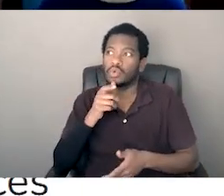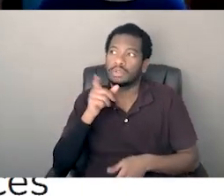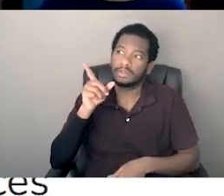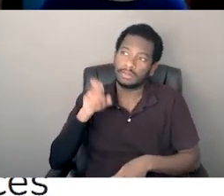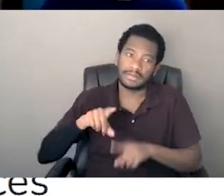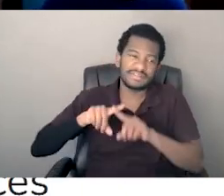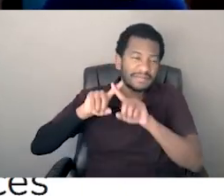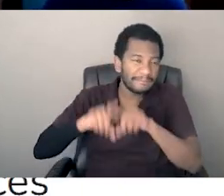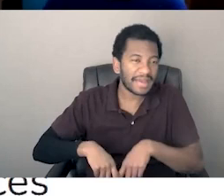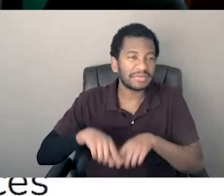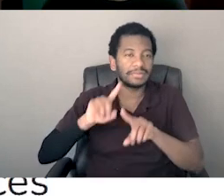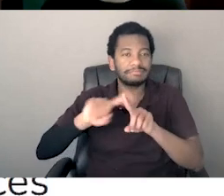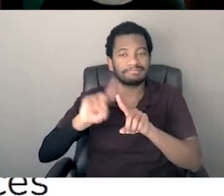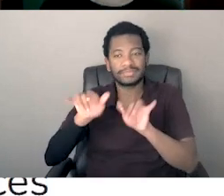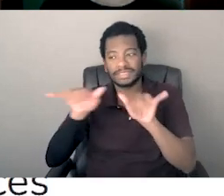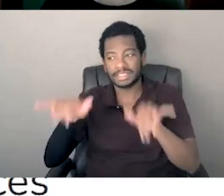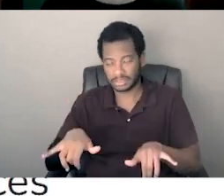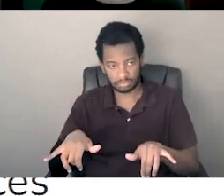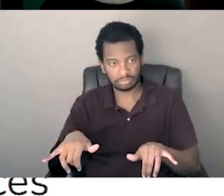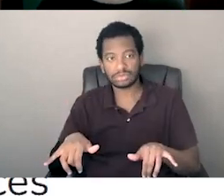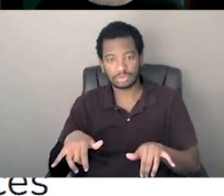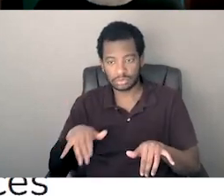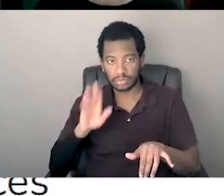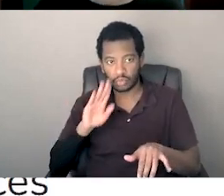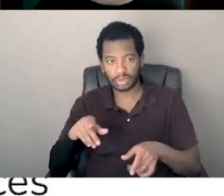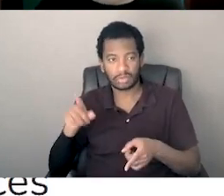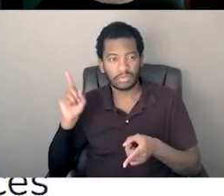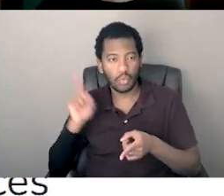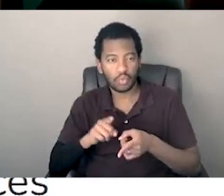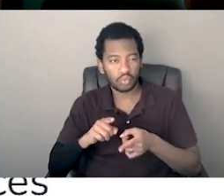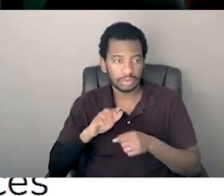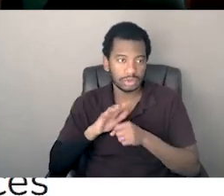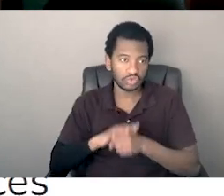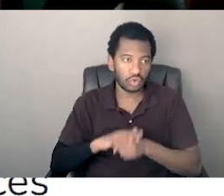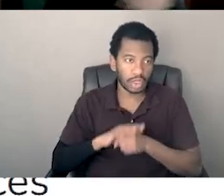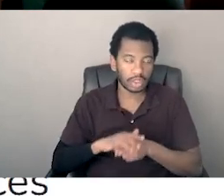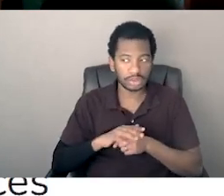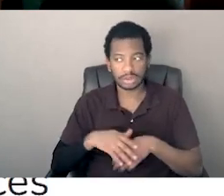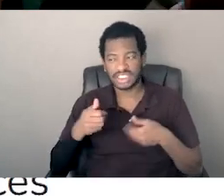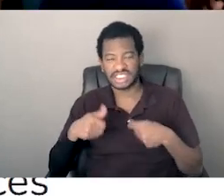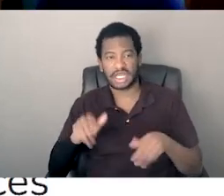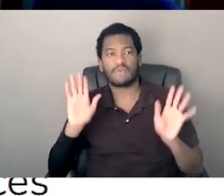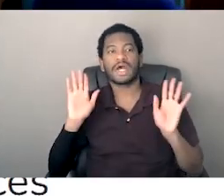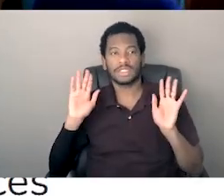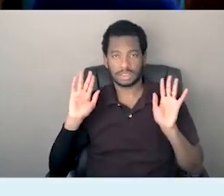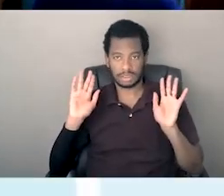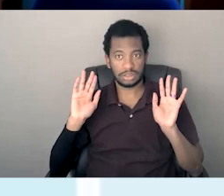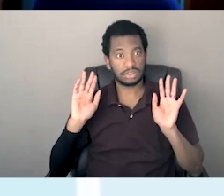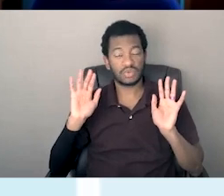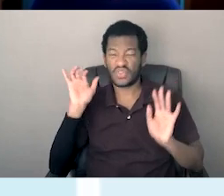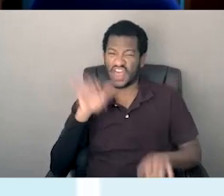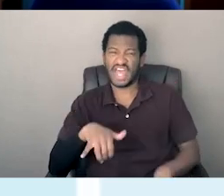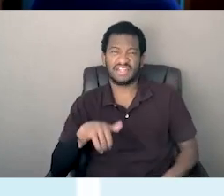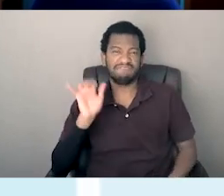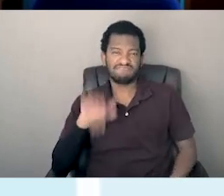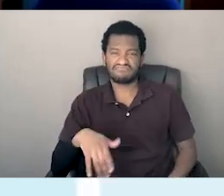everyone is working in concert with each other, and there will be fewer trade-offs for some people. So that's kind of where we're